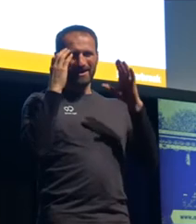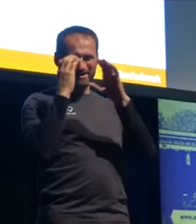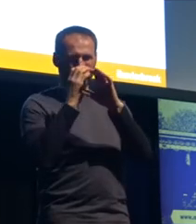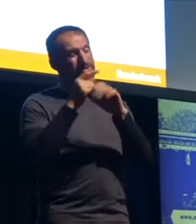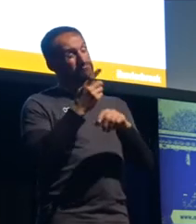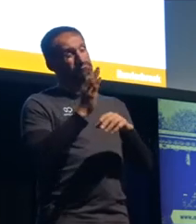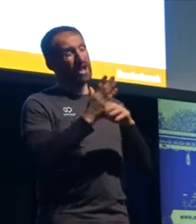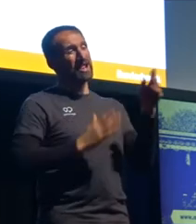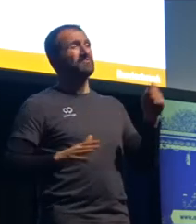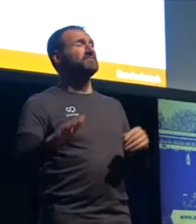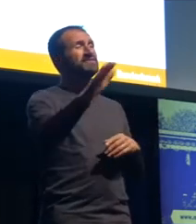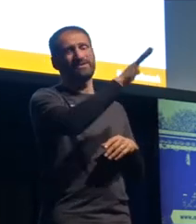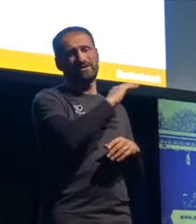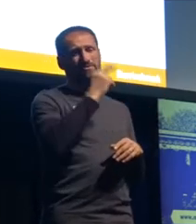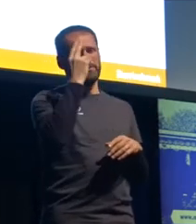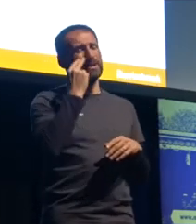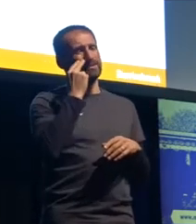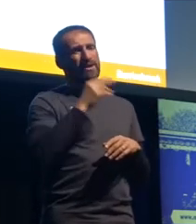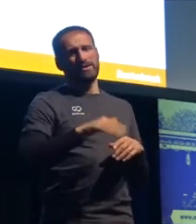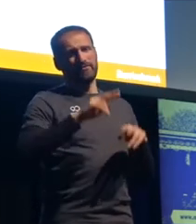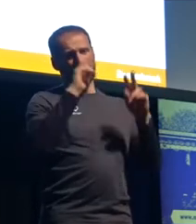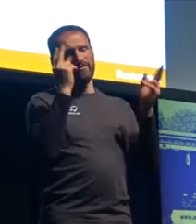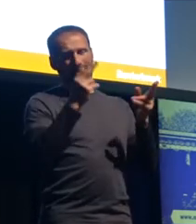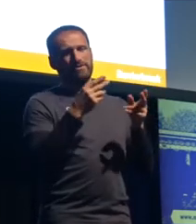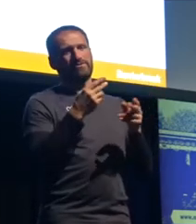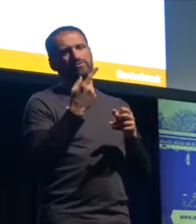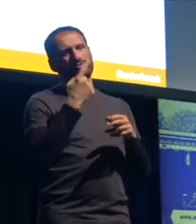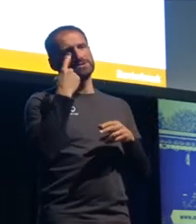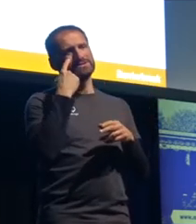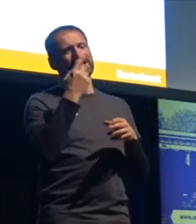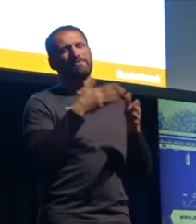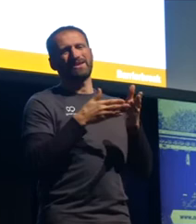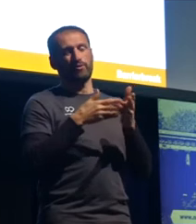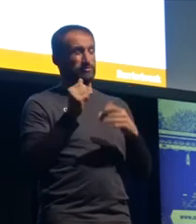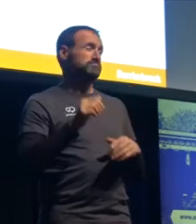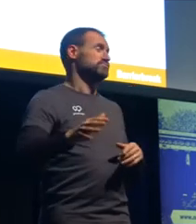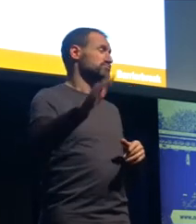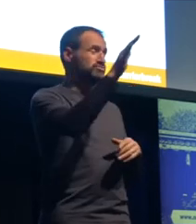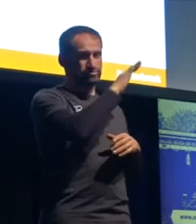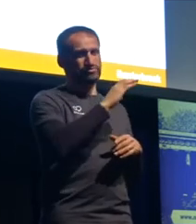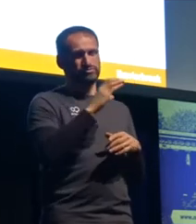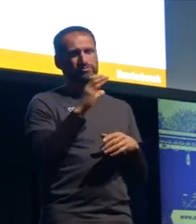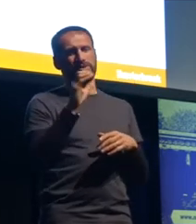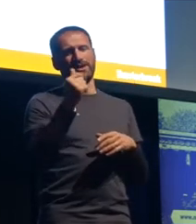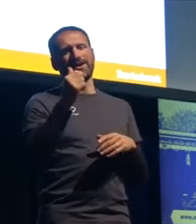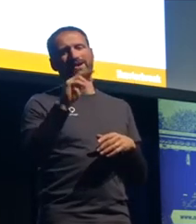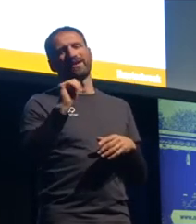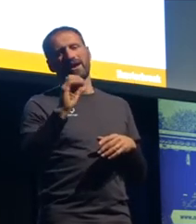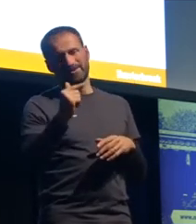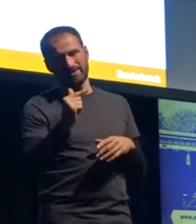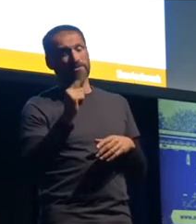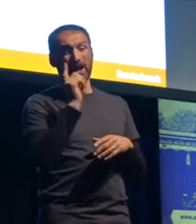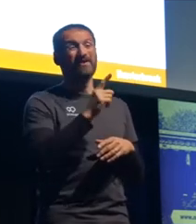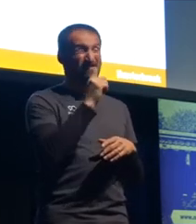in this world. And one-third of all visual impairment in this world. So people know about what cataract is. But if I ask a person,